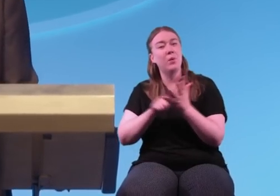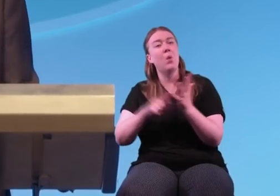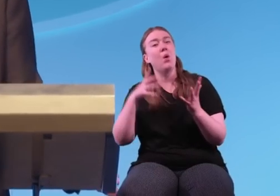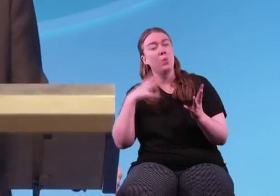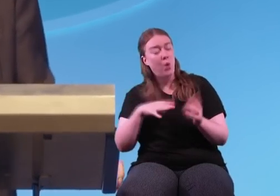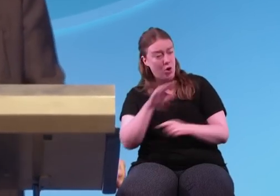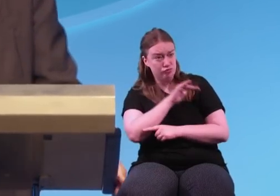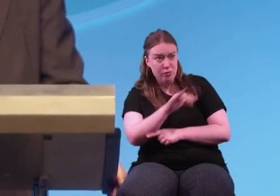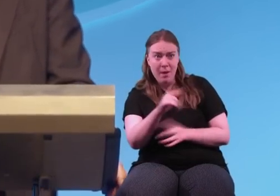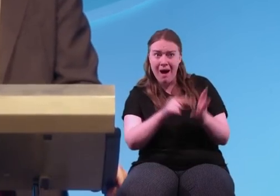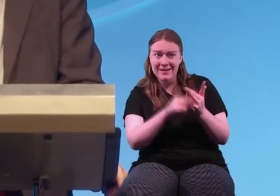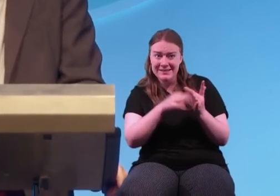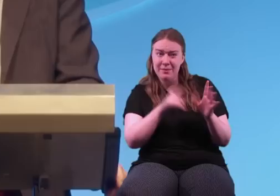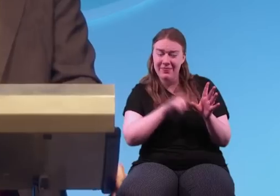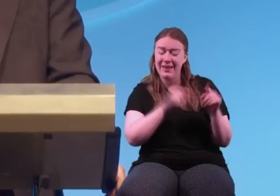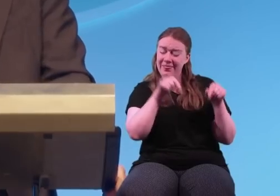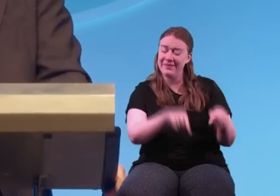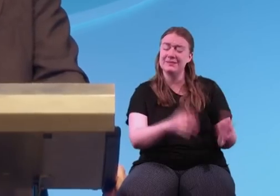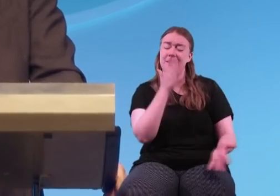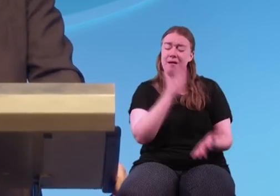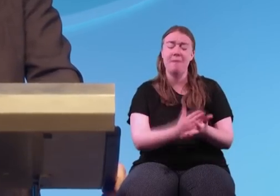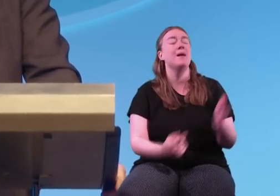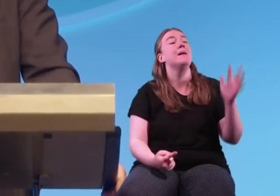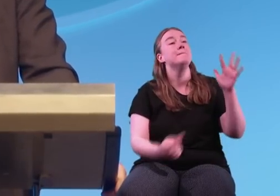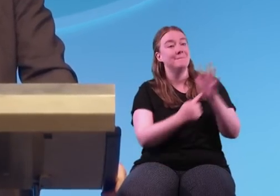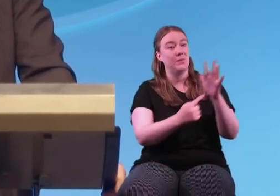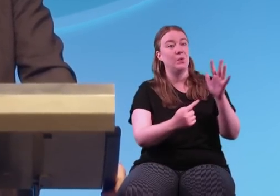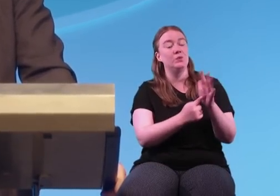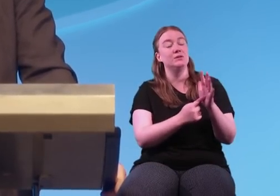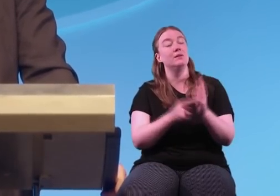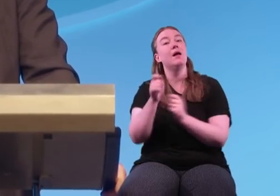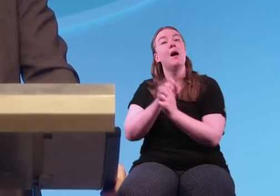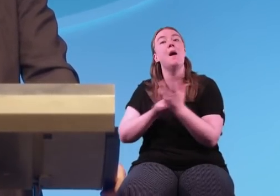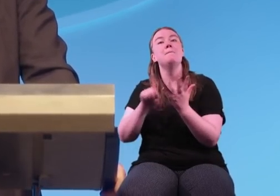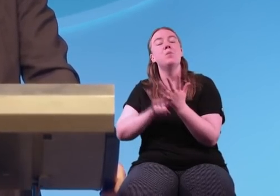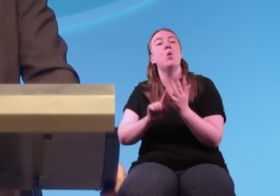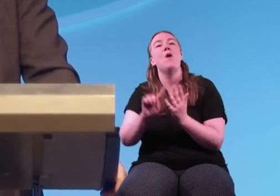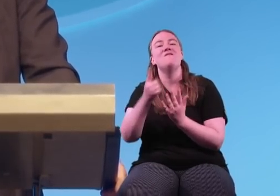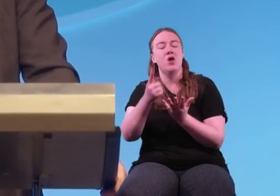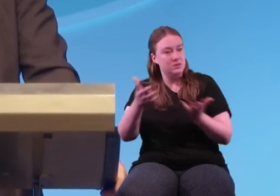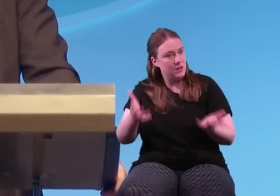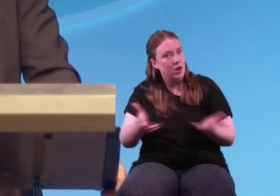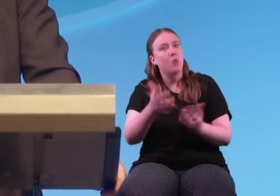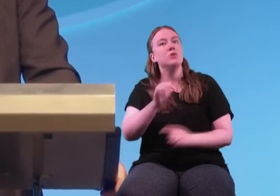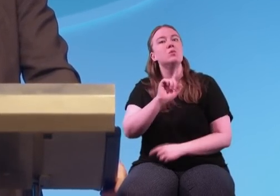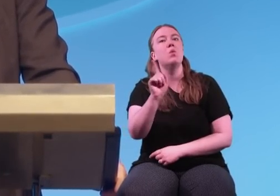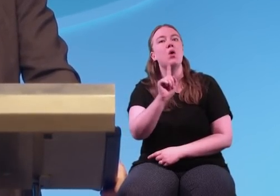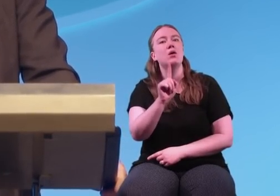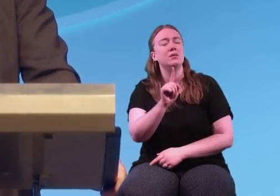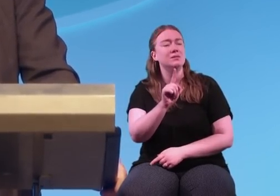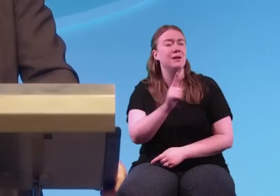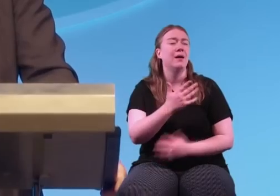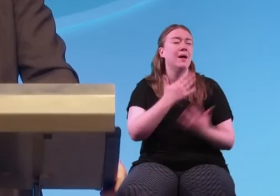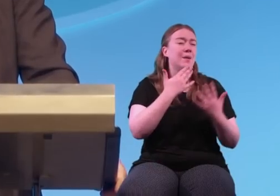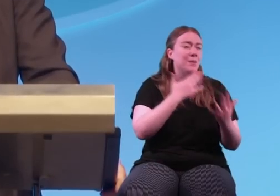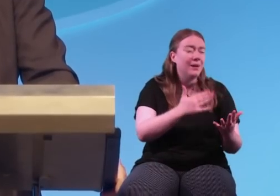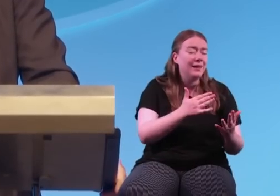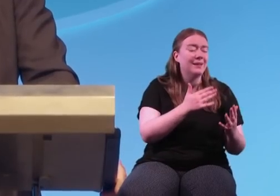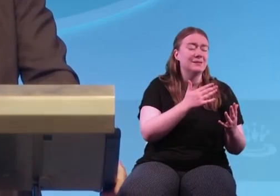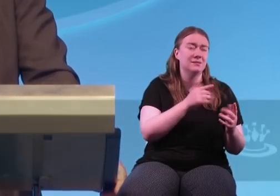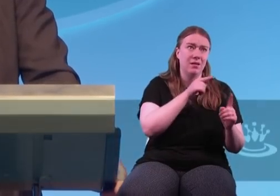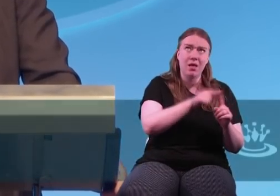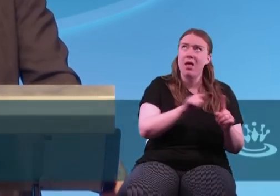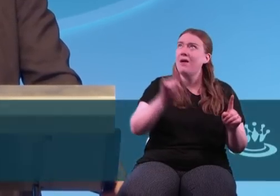And here is his first exhortation. I remind you to fan into flame the gift of